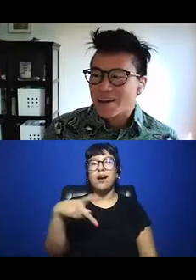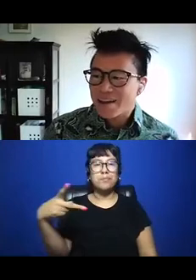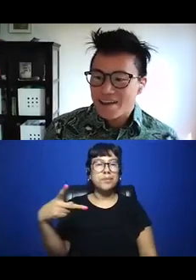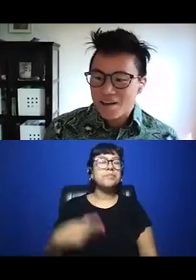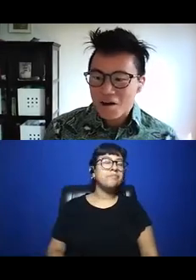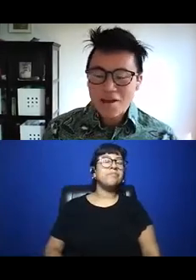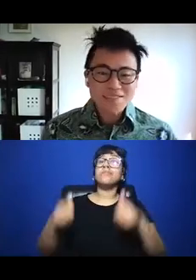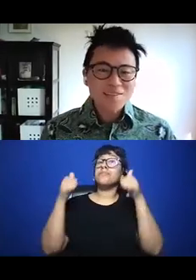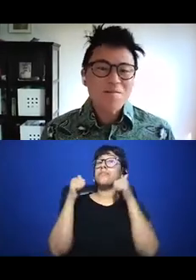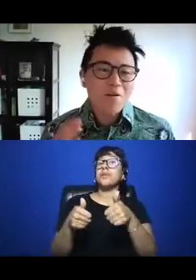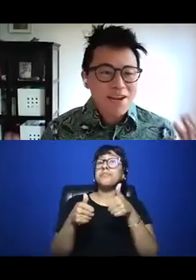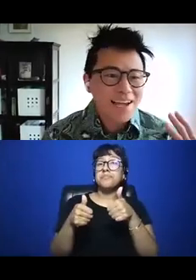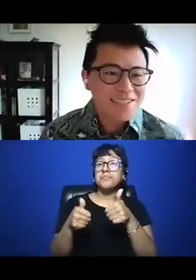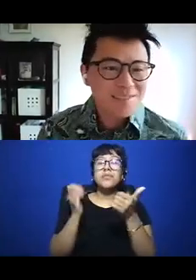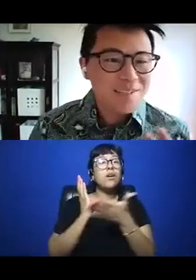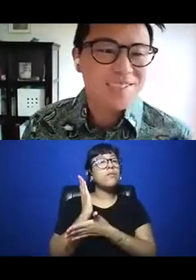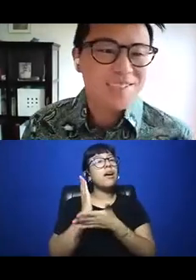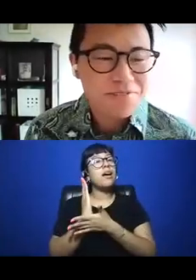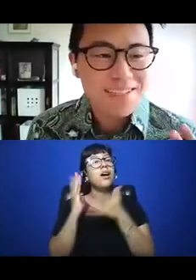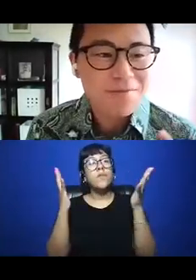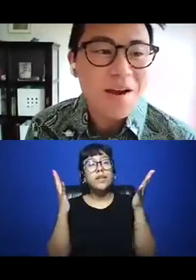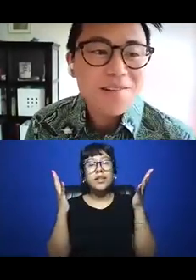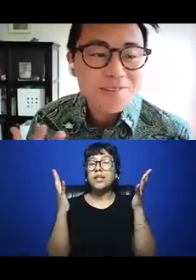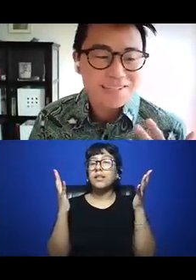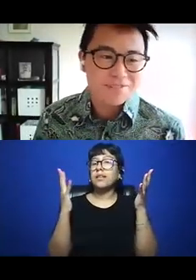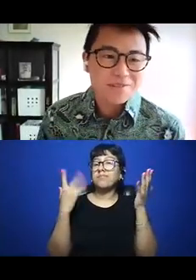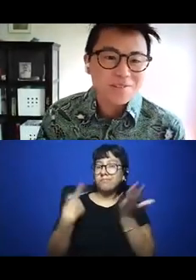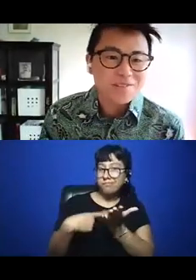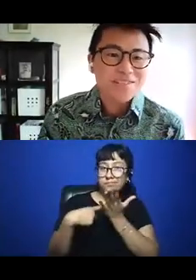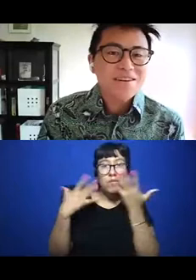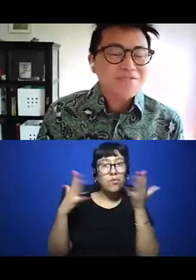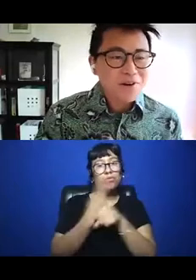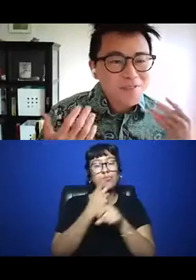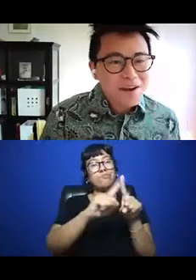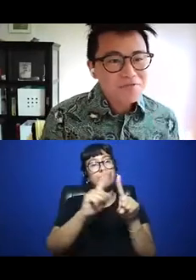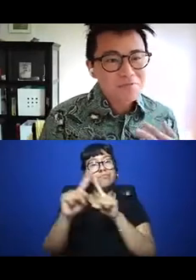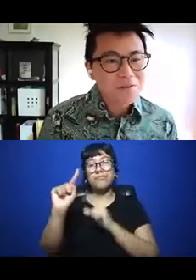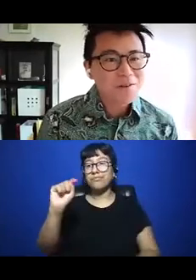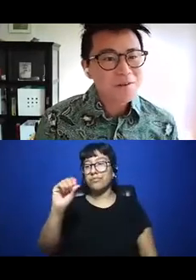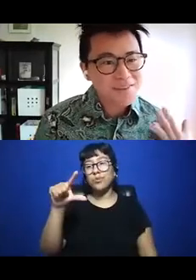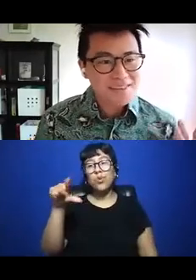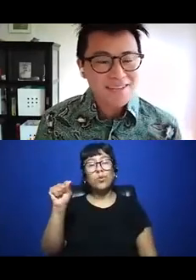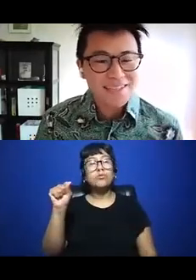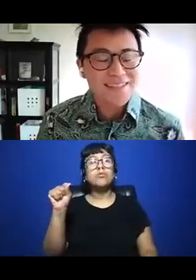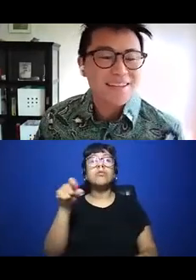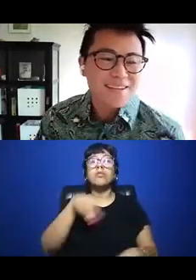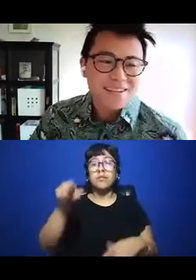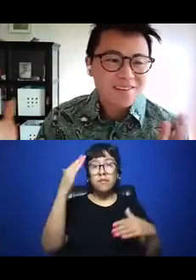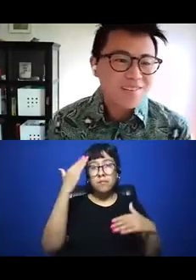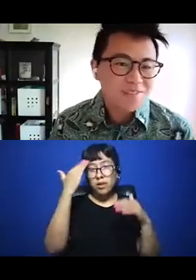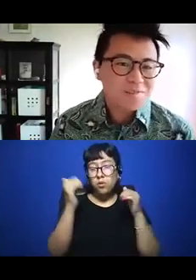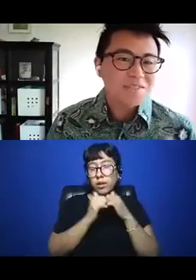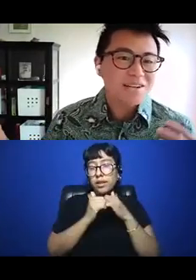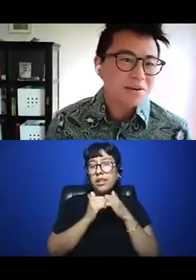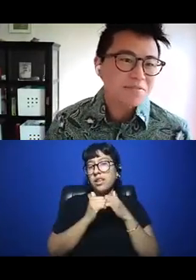Great. All right, so already I just wanted to surface that we are using different tools. Folks are familiar with this idea that